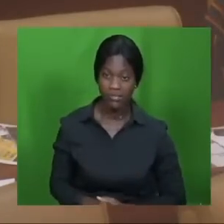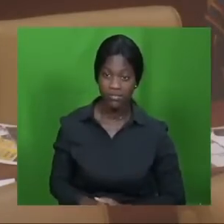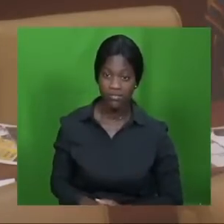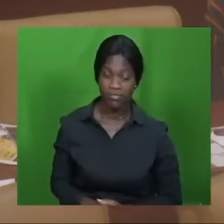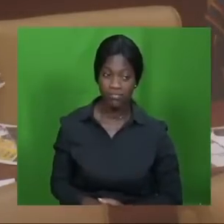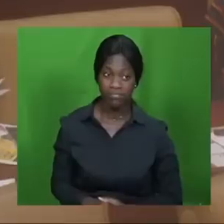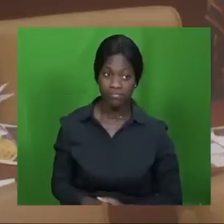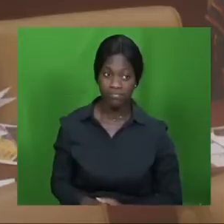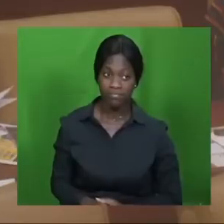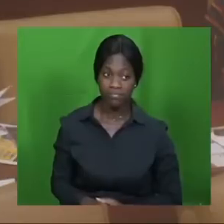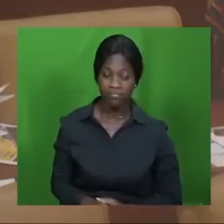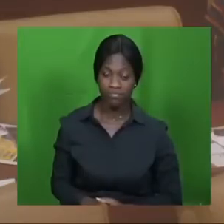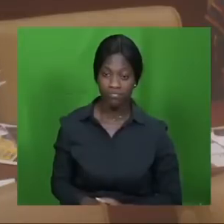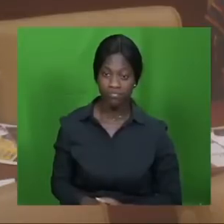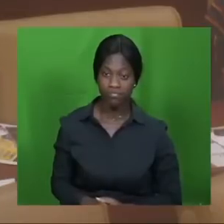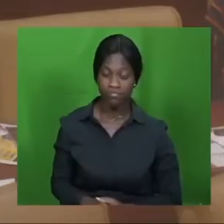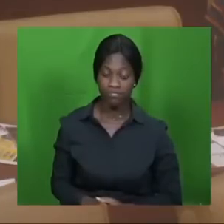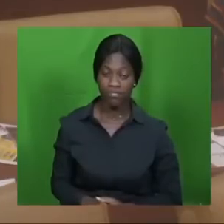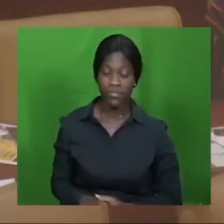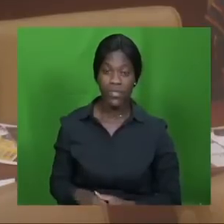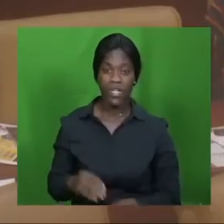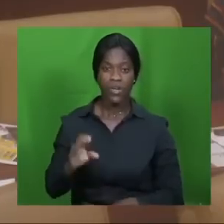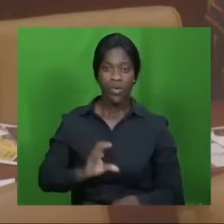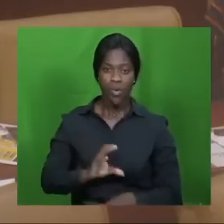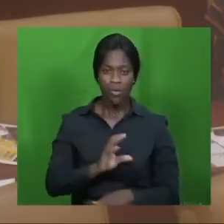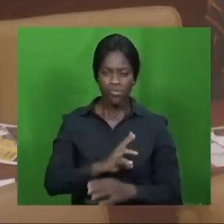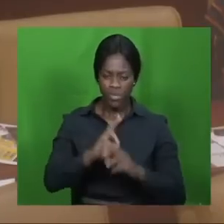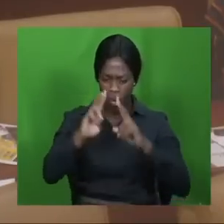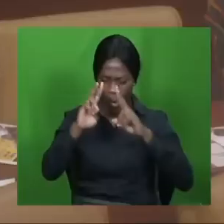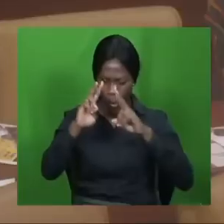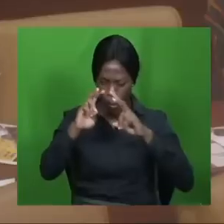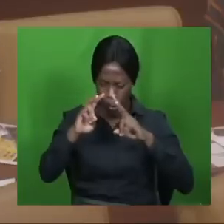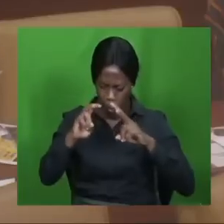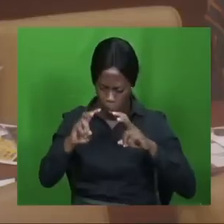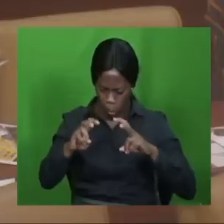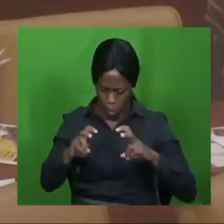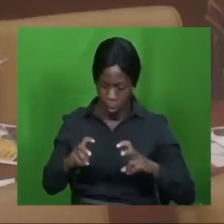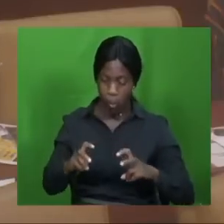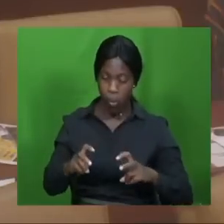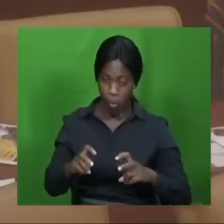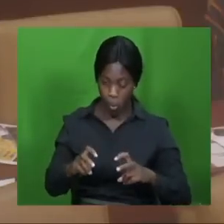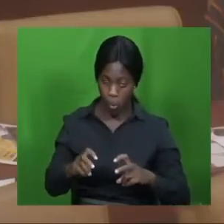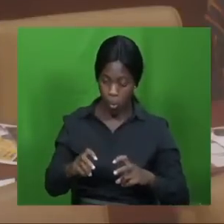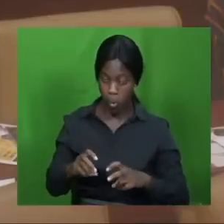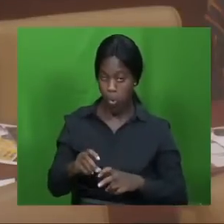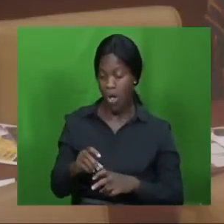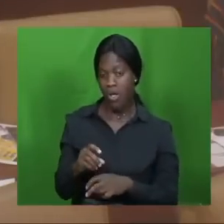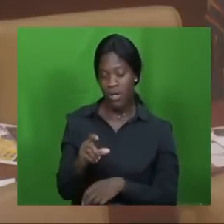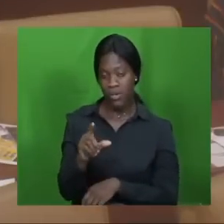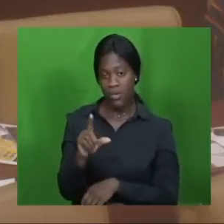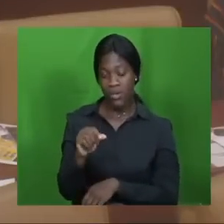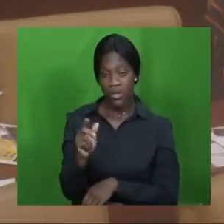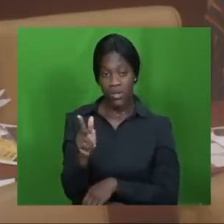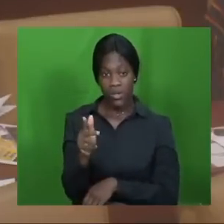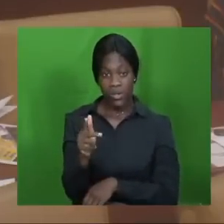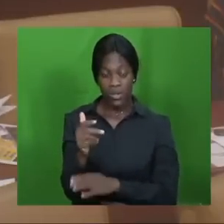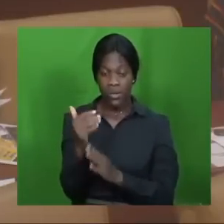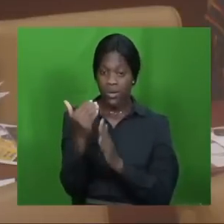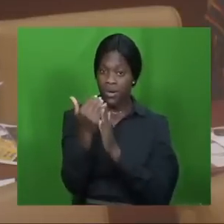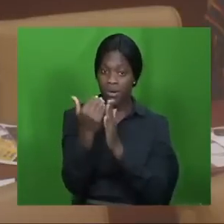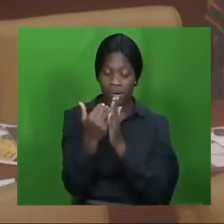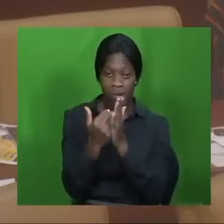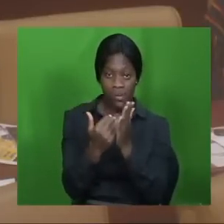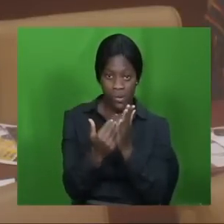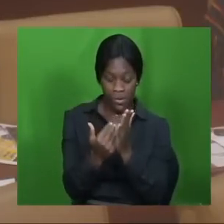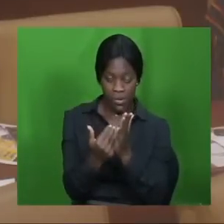the committee, after a careful examination of the 2023 estimates of the